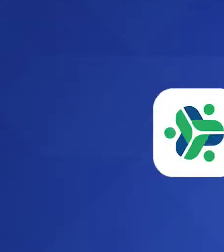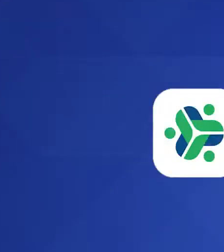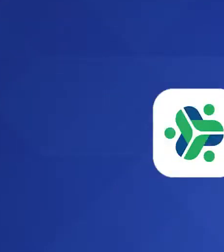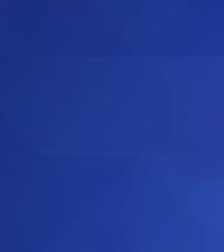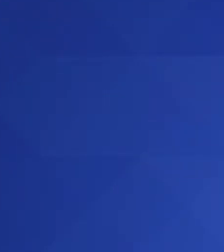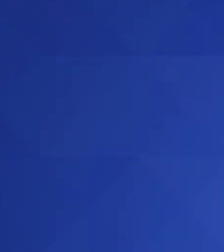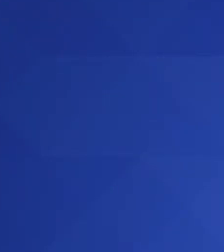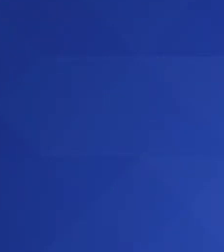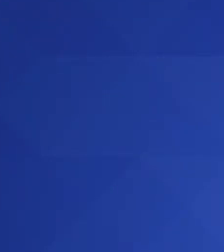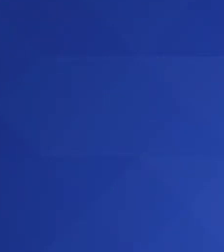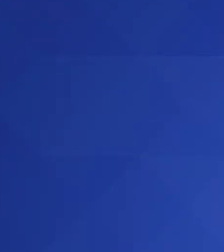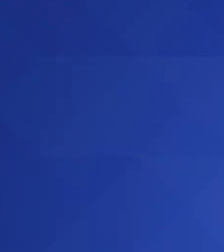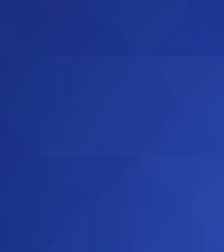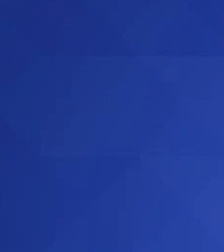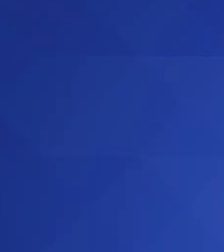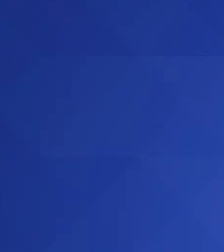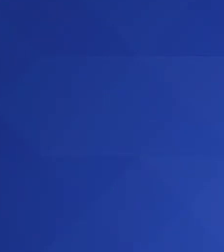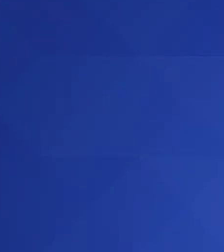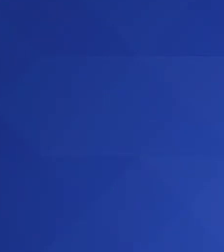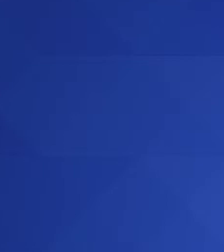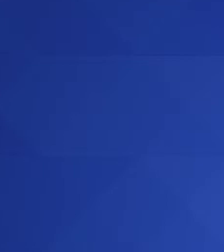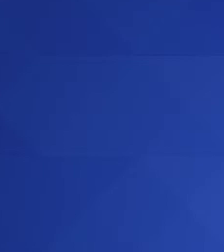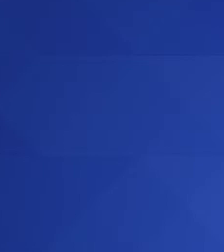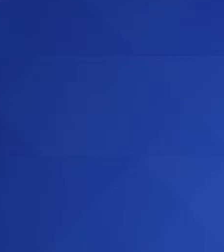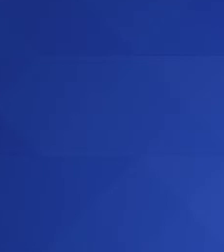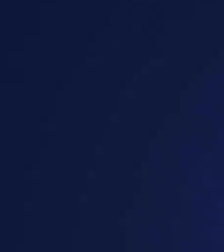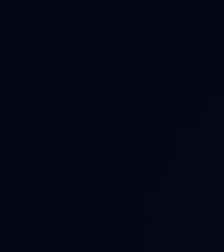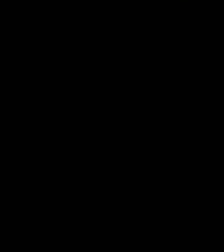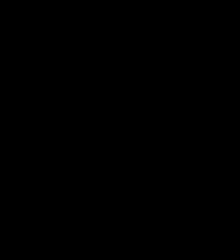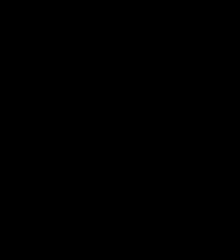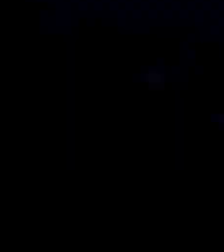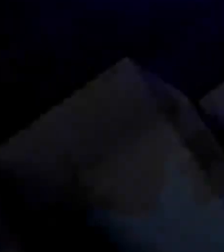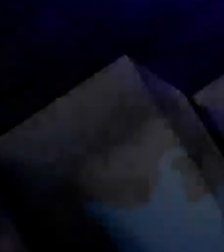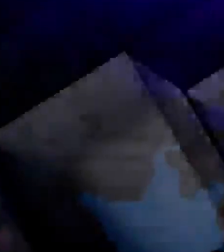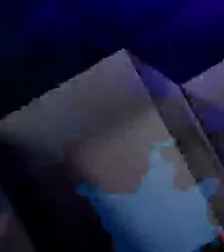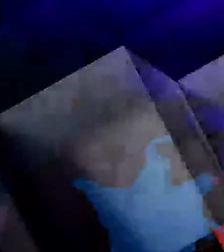app today. This message was brought to you by the Ministry of Health.